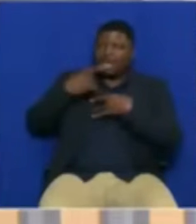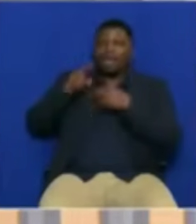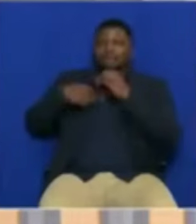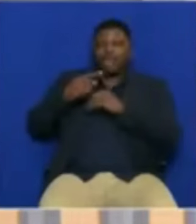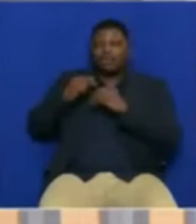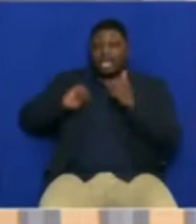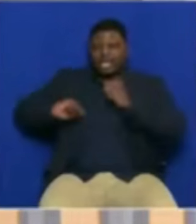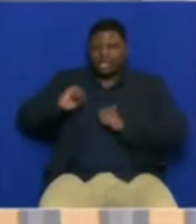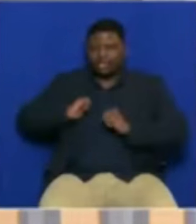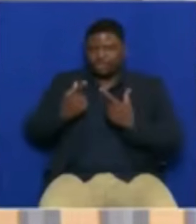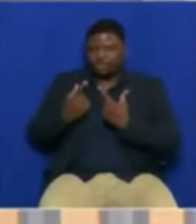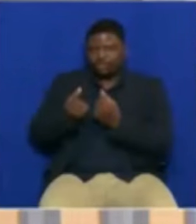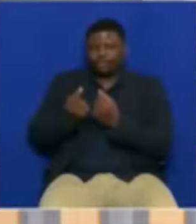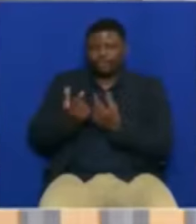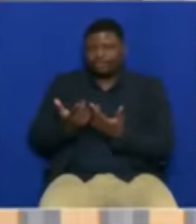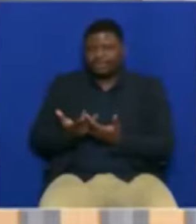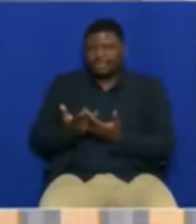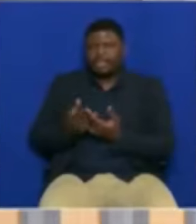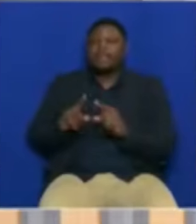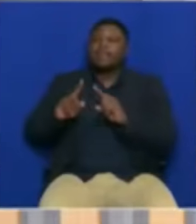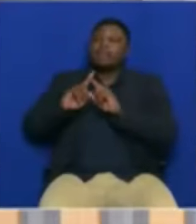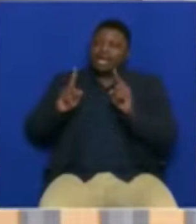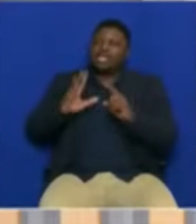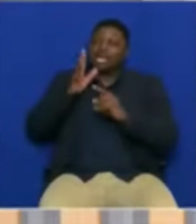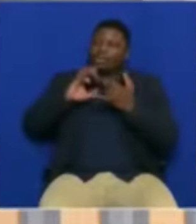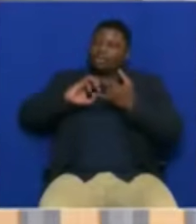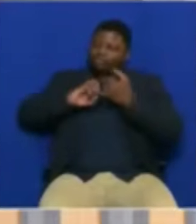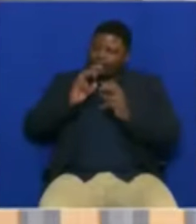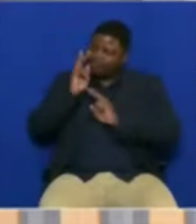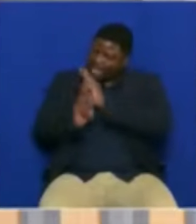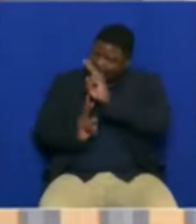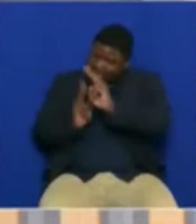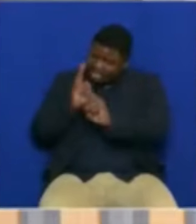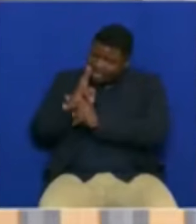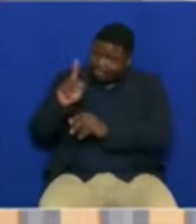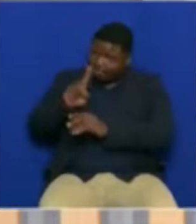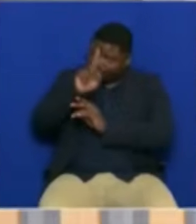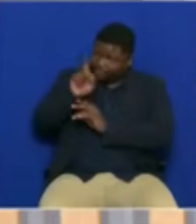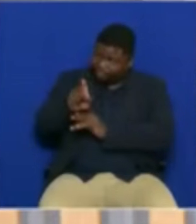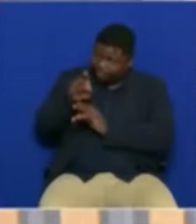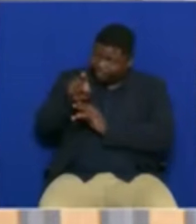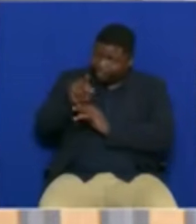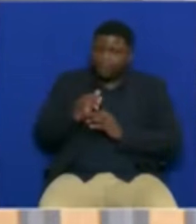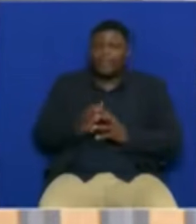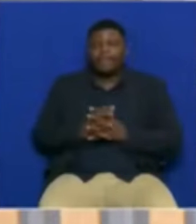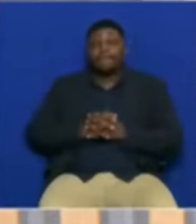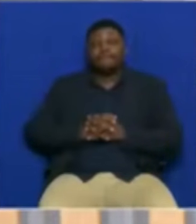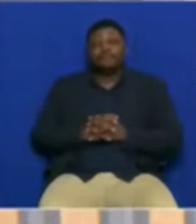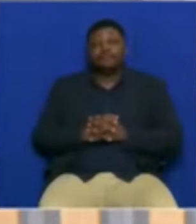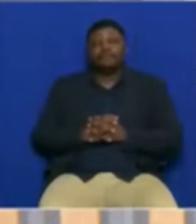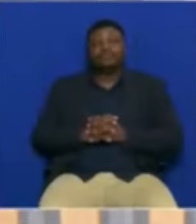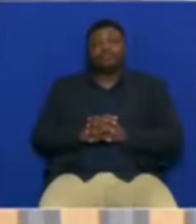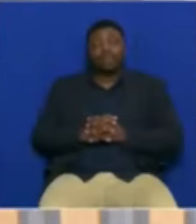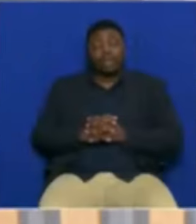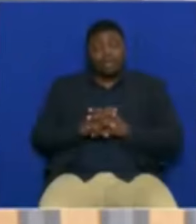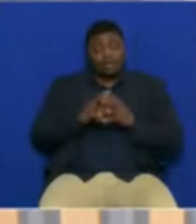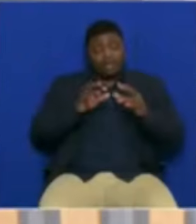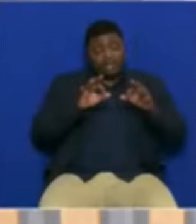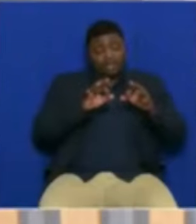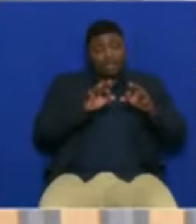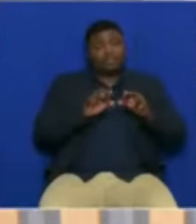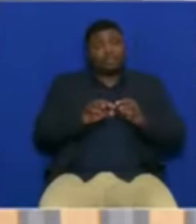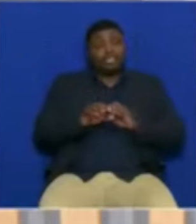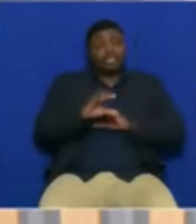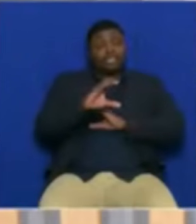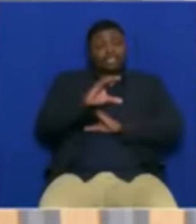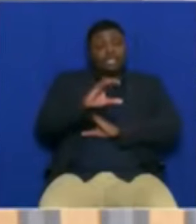going to try one last time. Is there in the file, in that CIN file, or